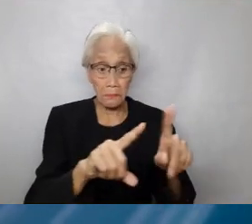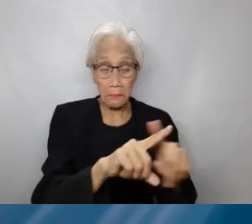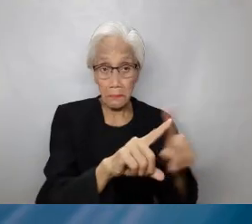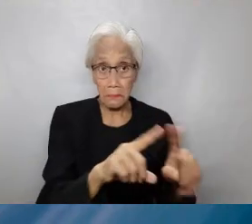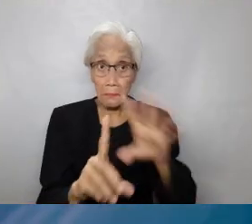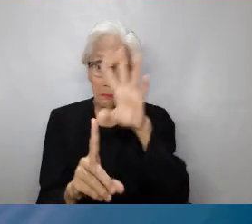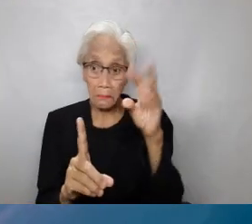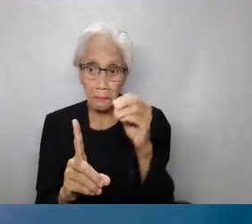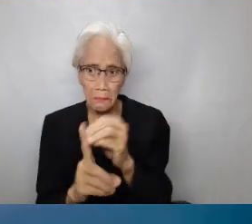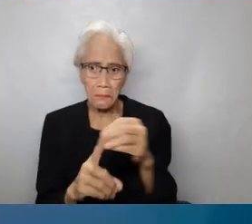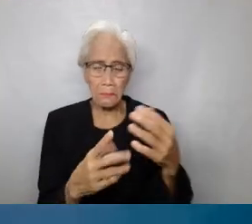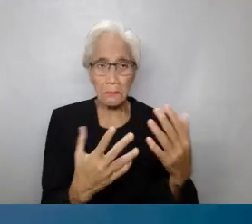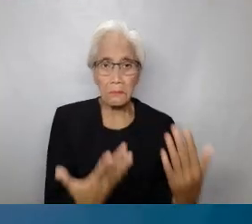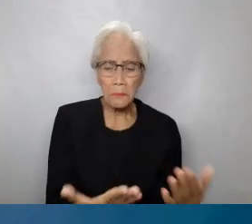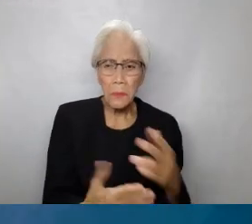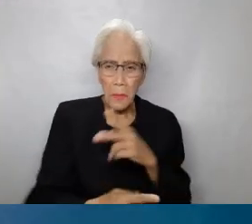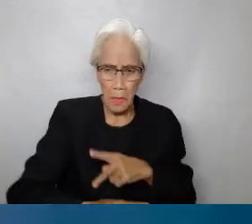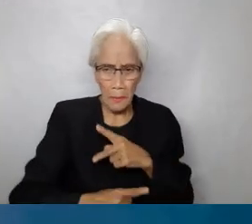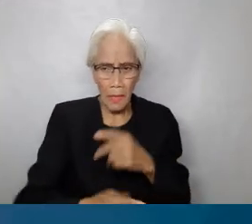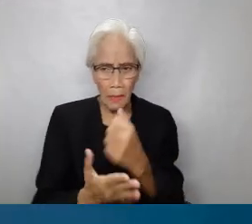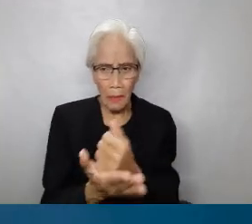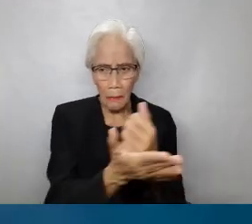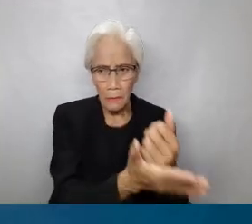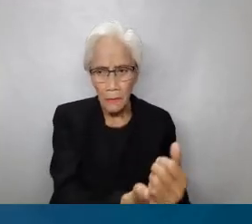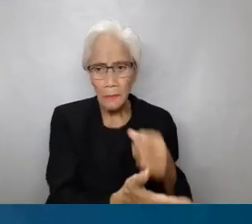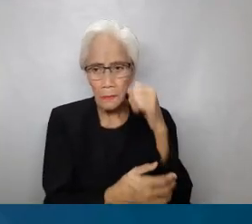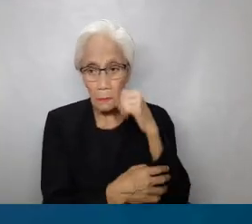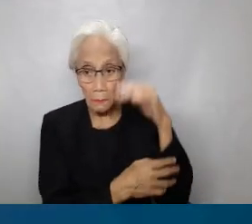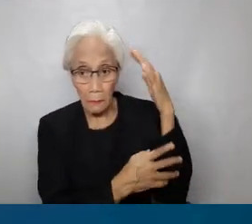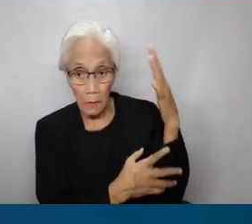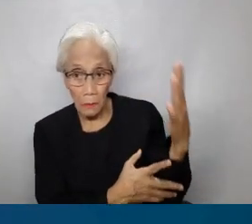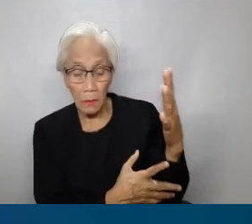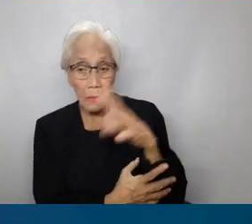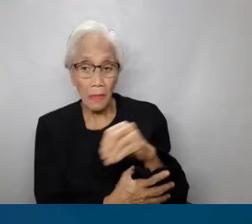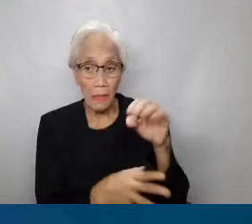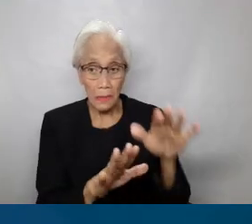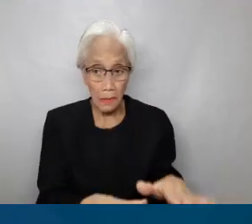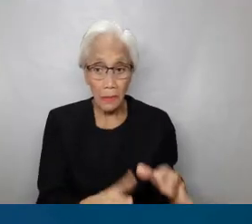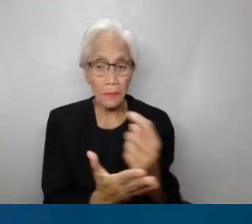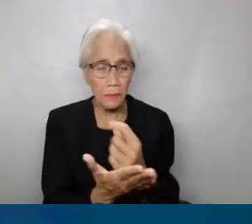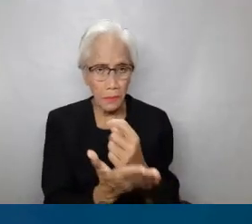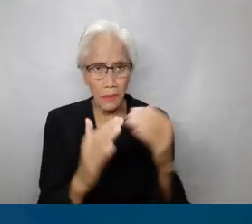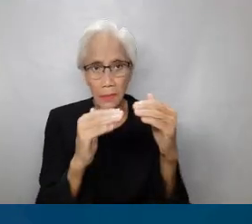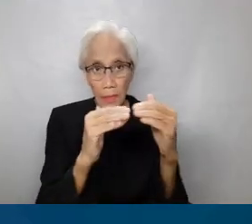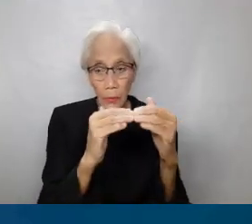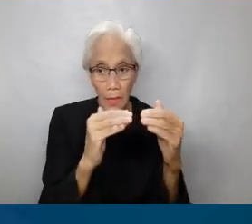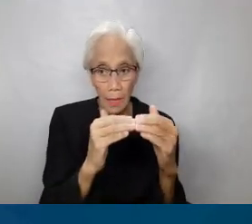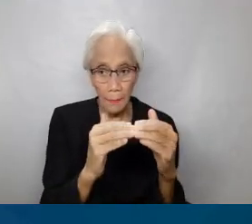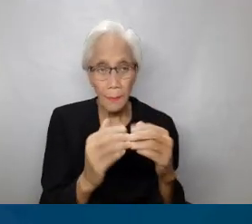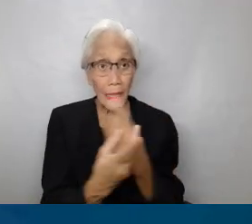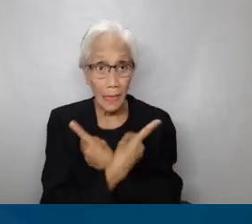to accept people Of different cultures, and persons with different beliefs than yours, Please help us to create a world where every man, woman,